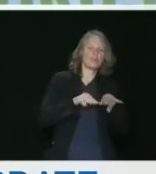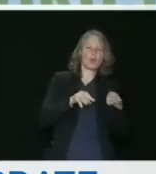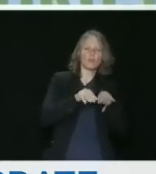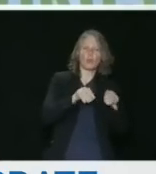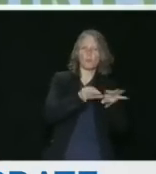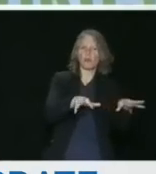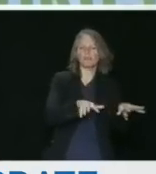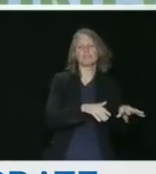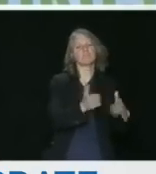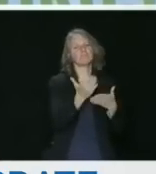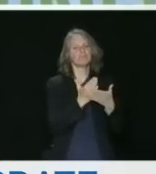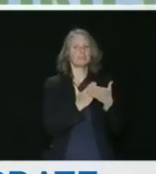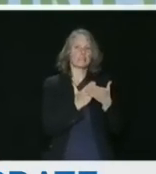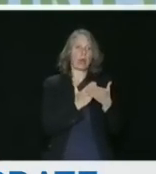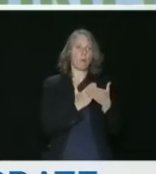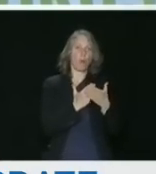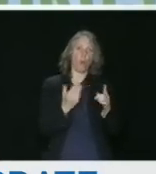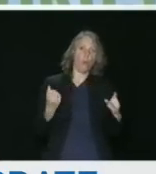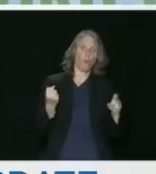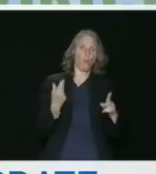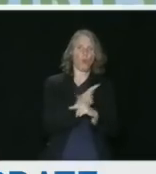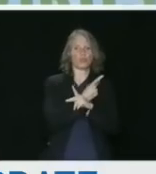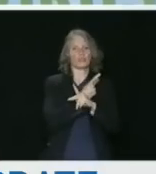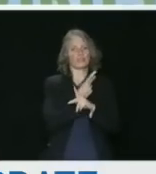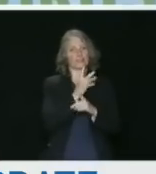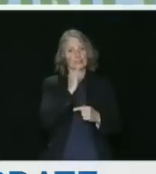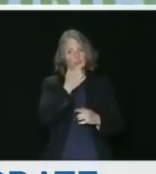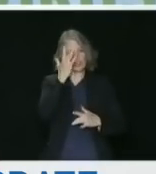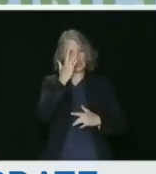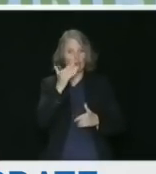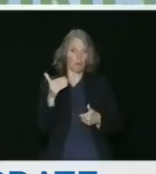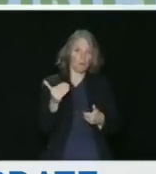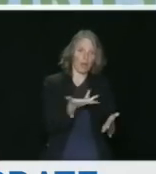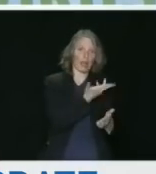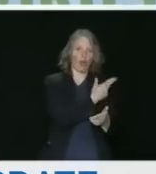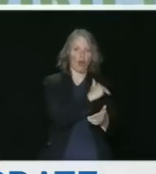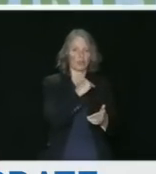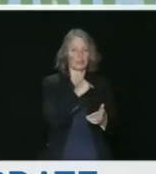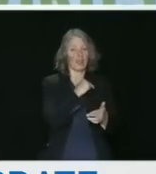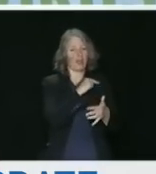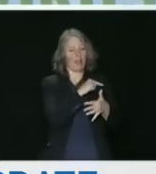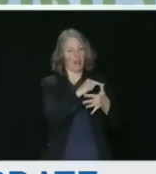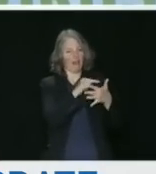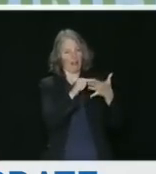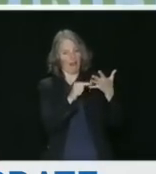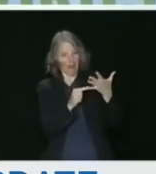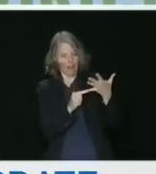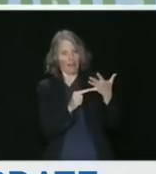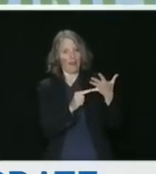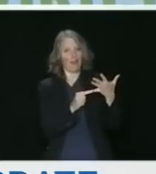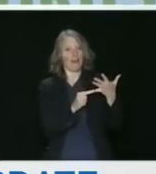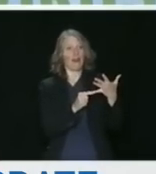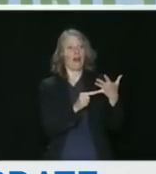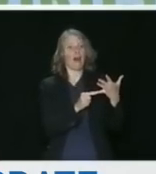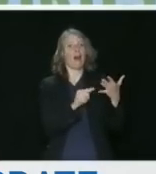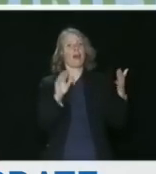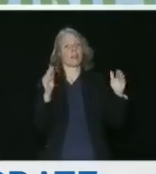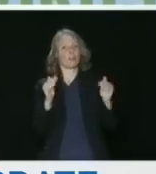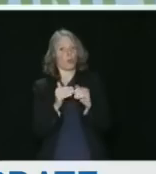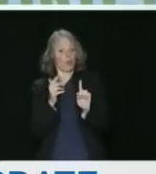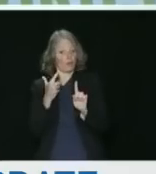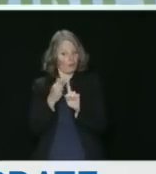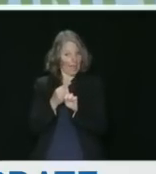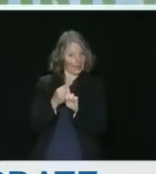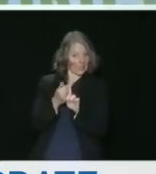more serious in terms of hospitalizations. You're inputting various levels of vaccine effectiveness,